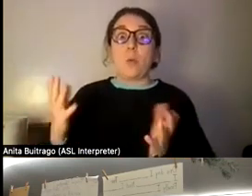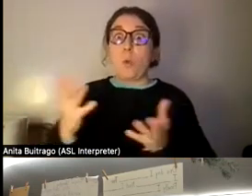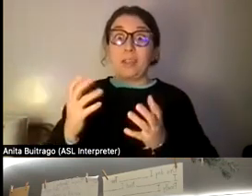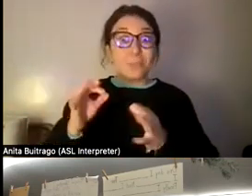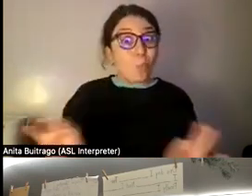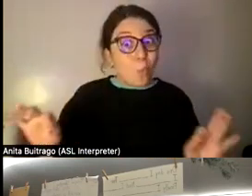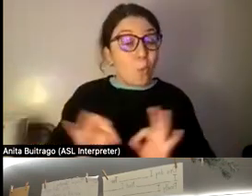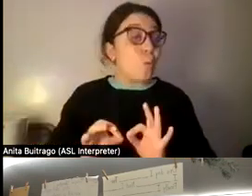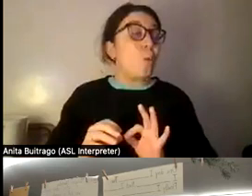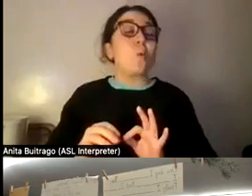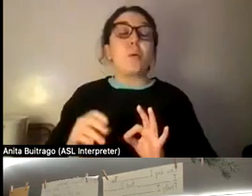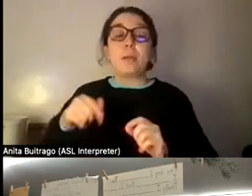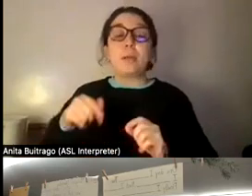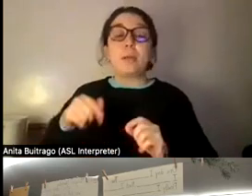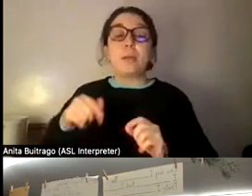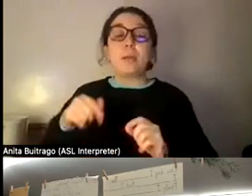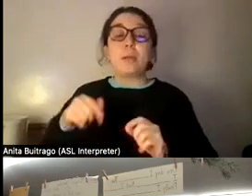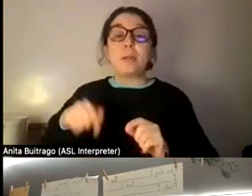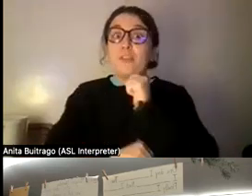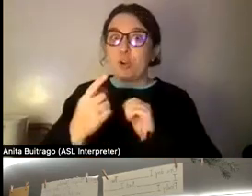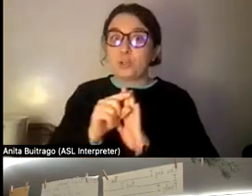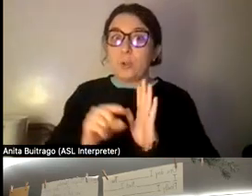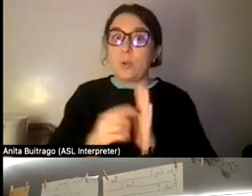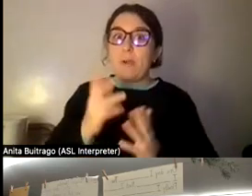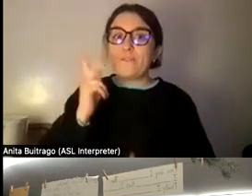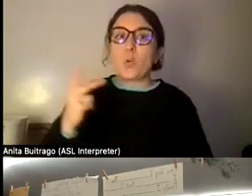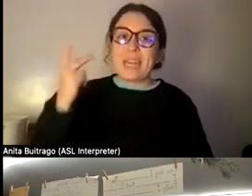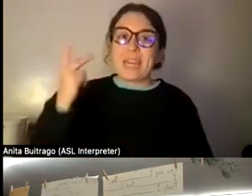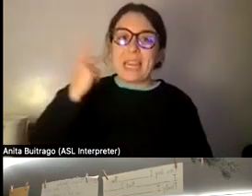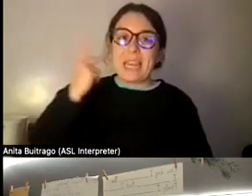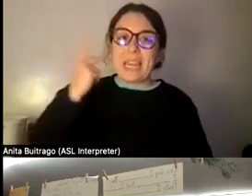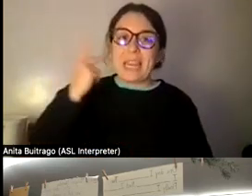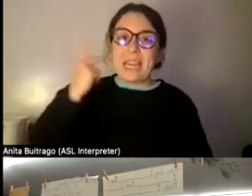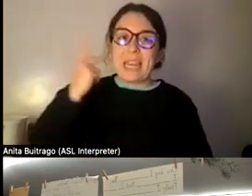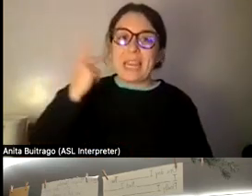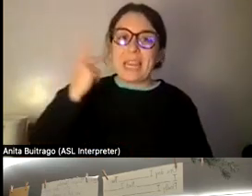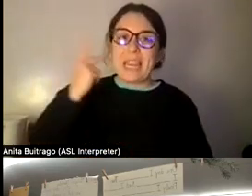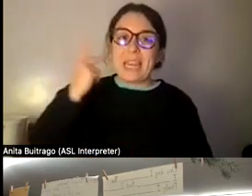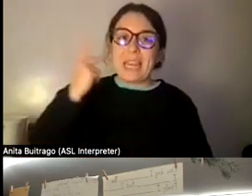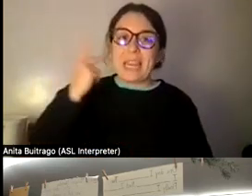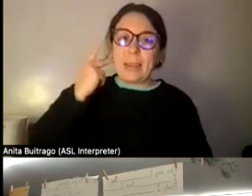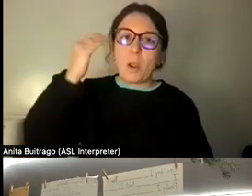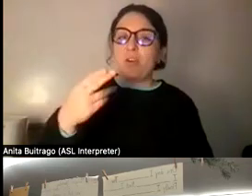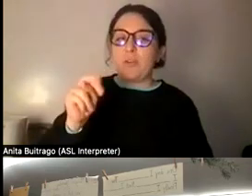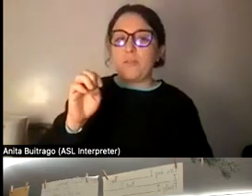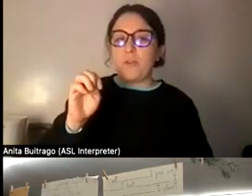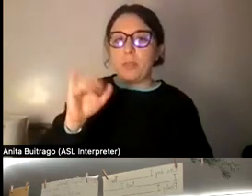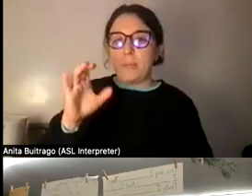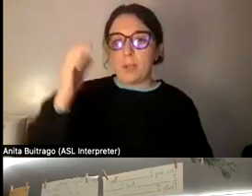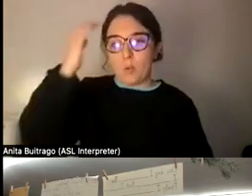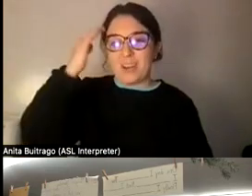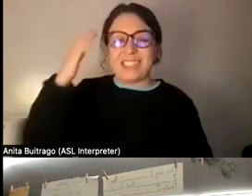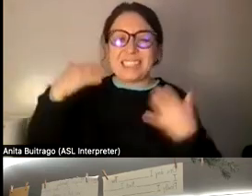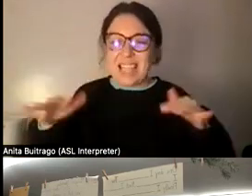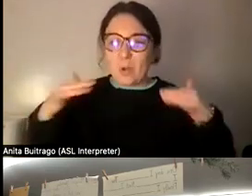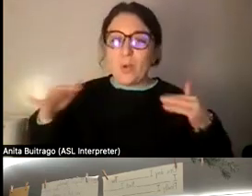really important in first grade, phonemic awareness. And again, phonemic just means sounds, anything to do with sounds. So they have to be